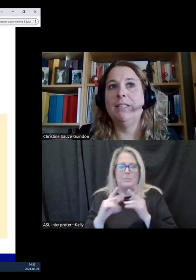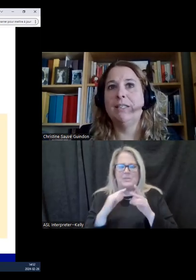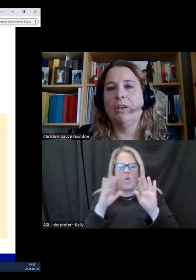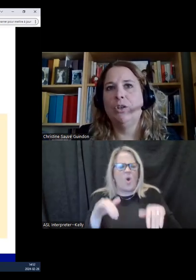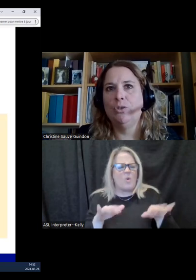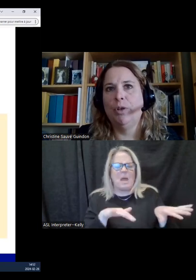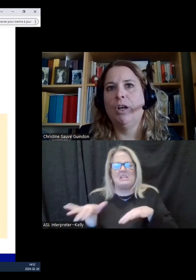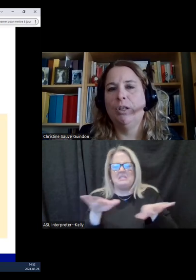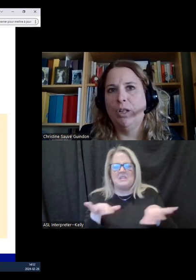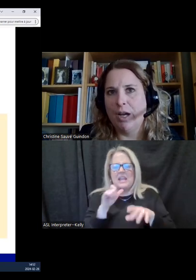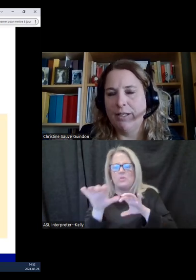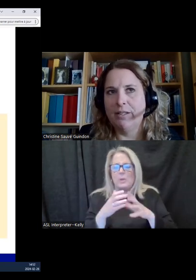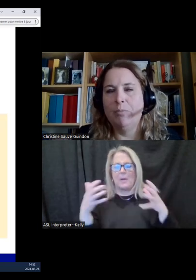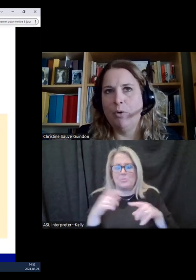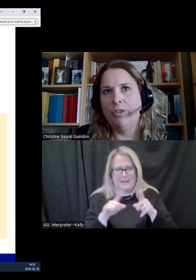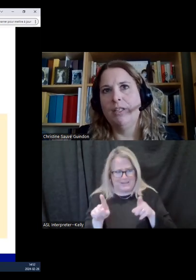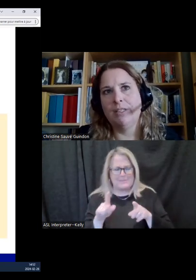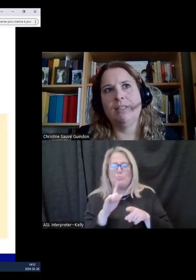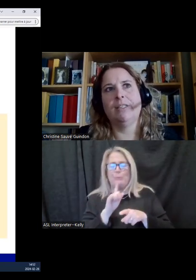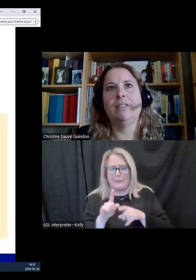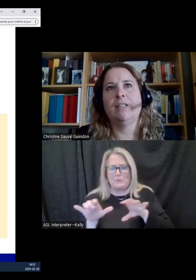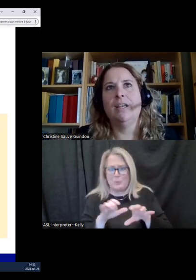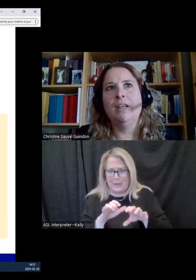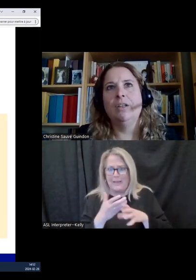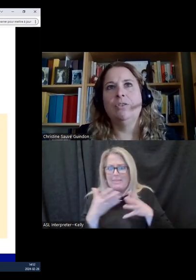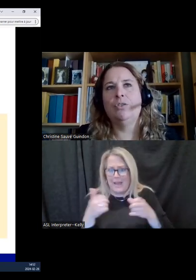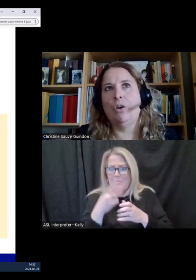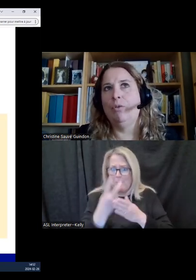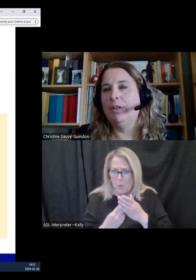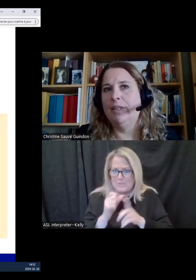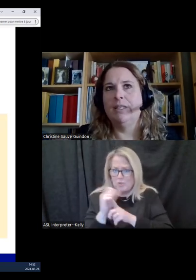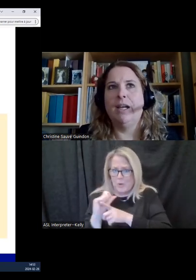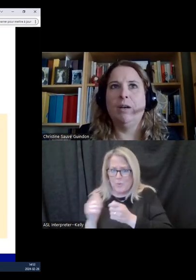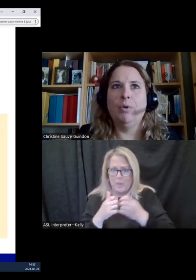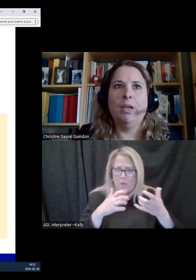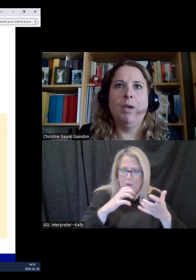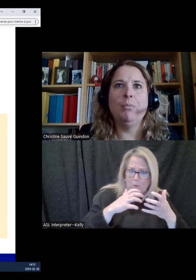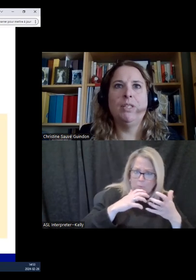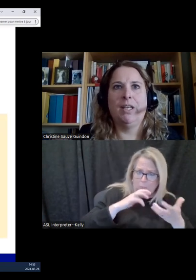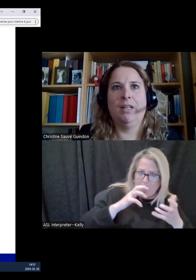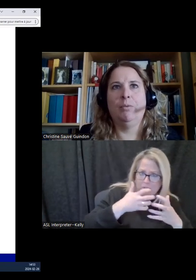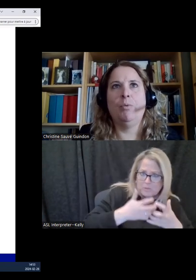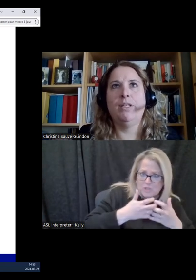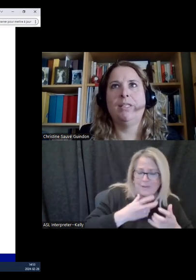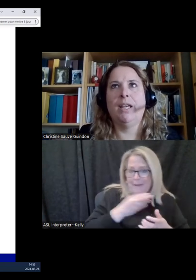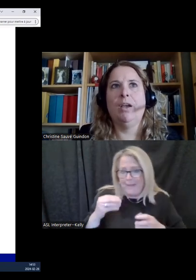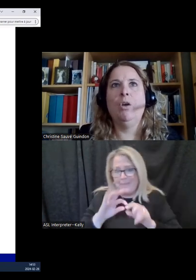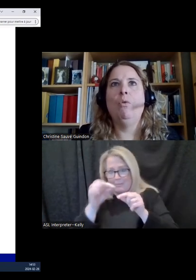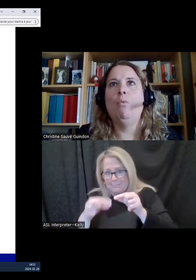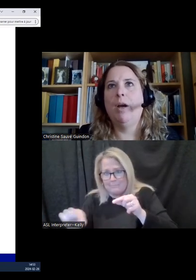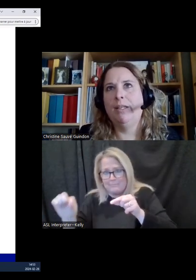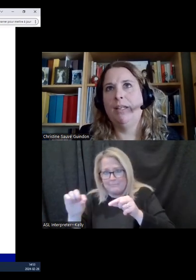but he is doing lots in both instances. So in the tactile working memory scale, we want to